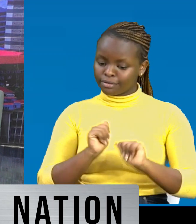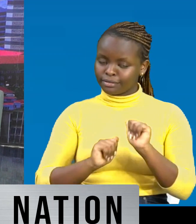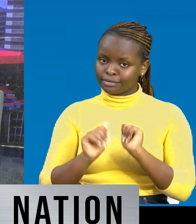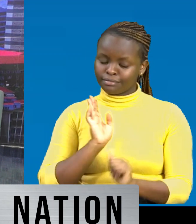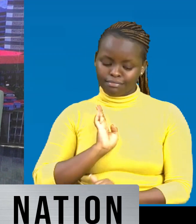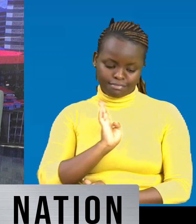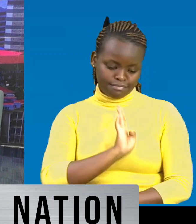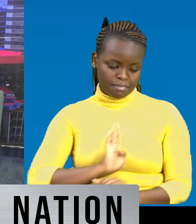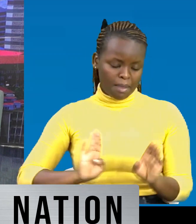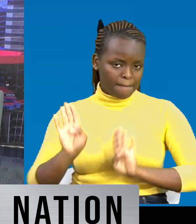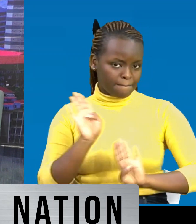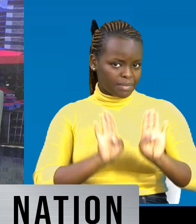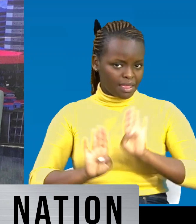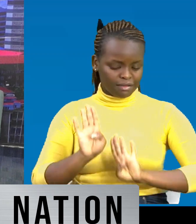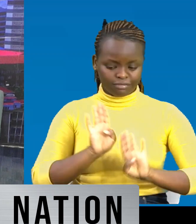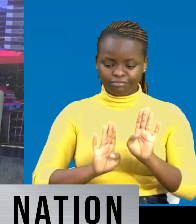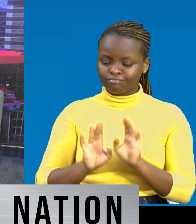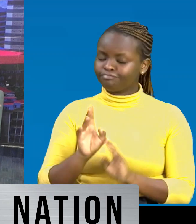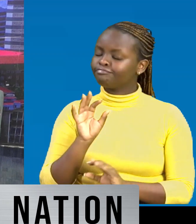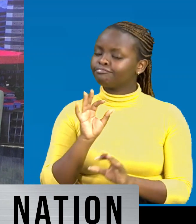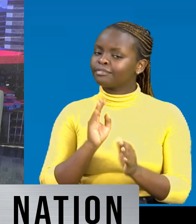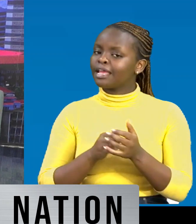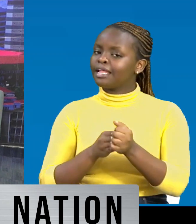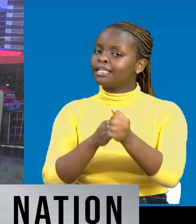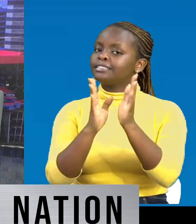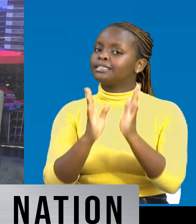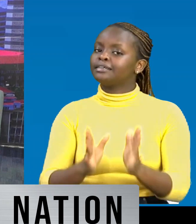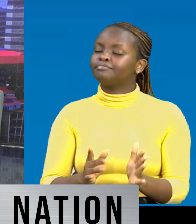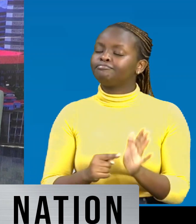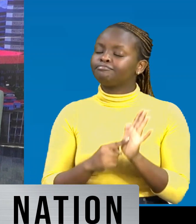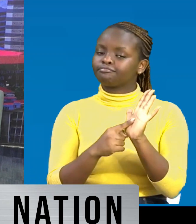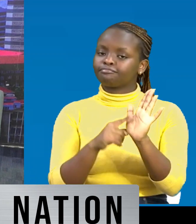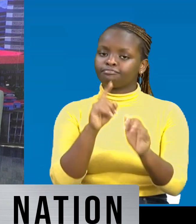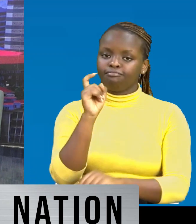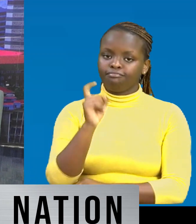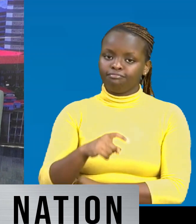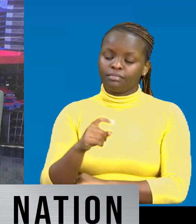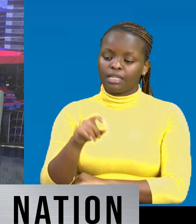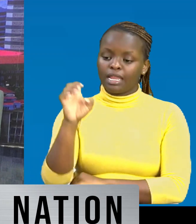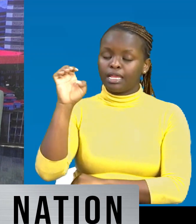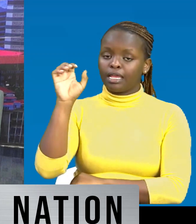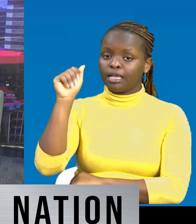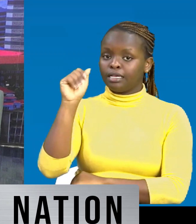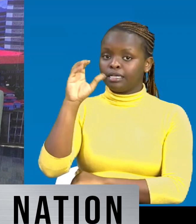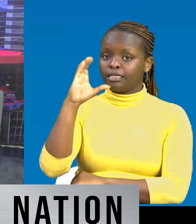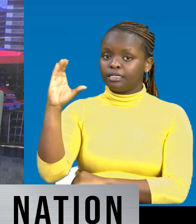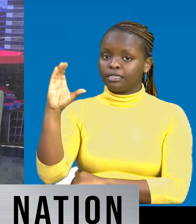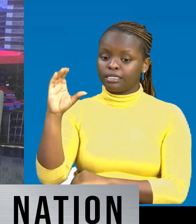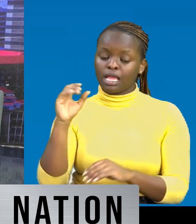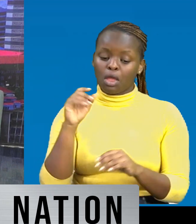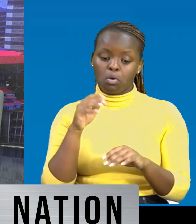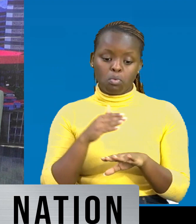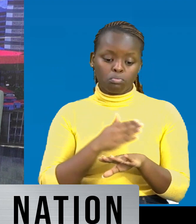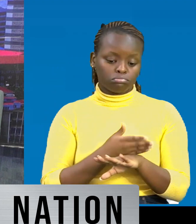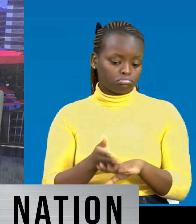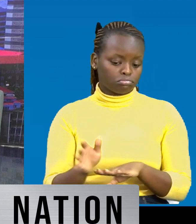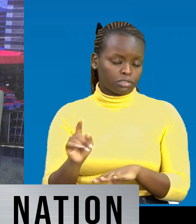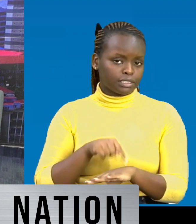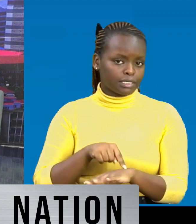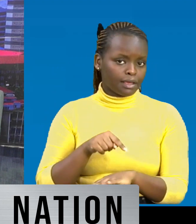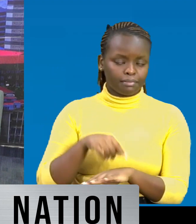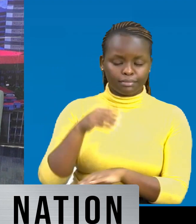be, your actions must show that you are a leader, Jonah. So EACC should not be wasting time in getting